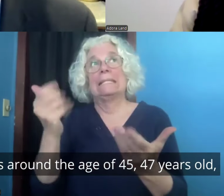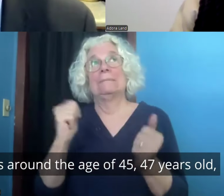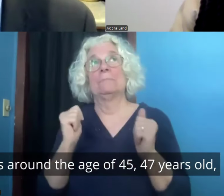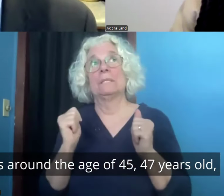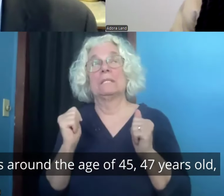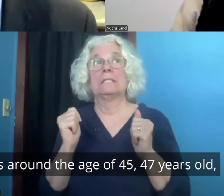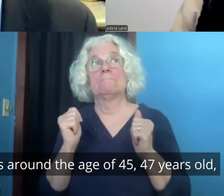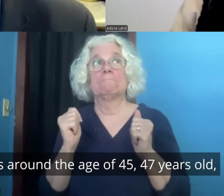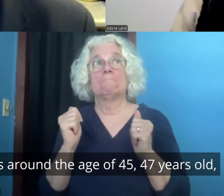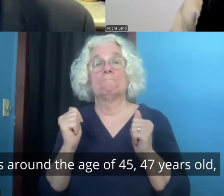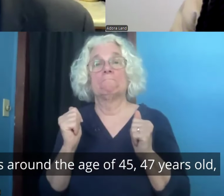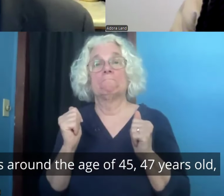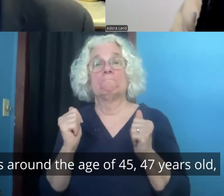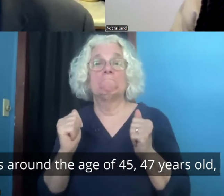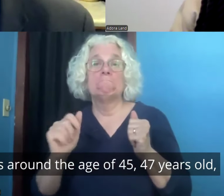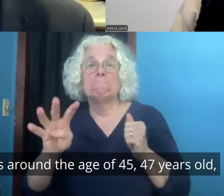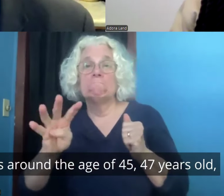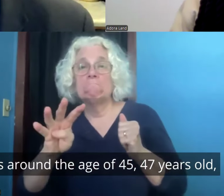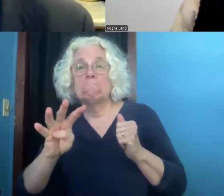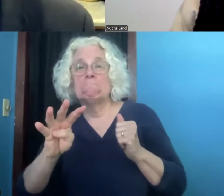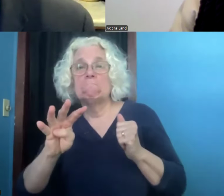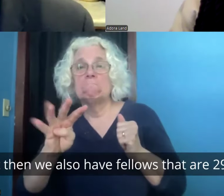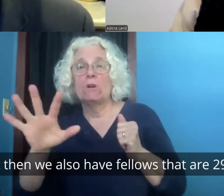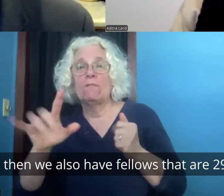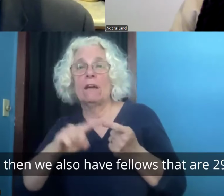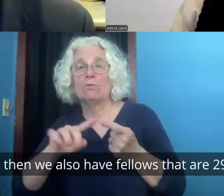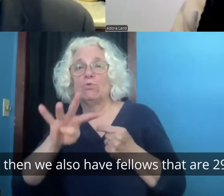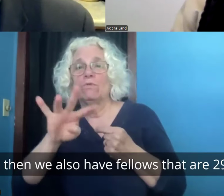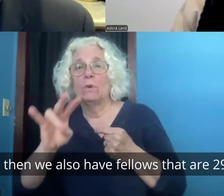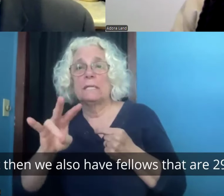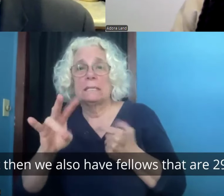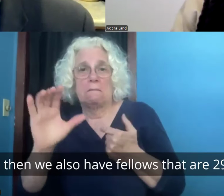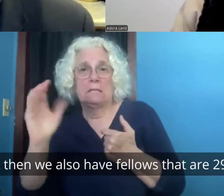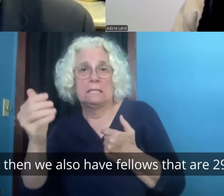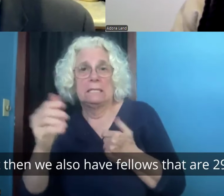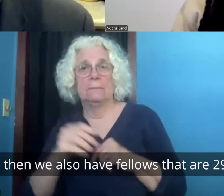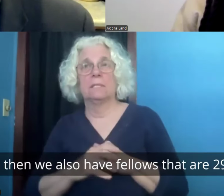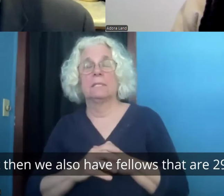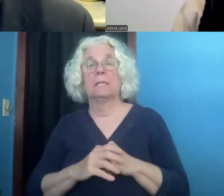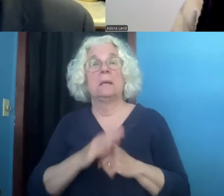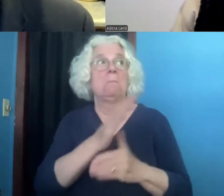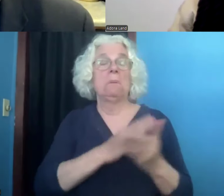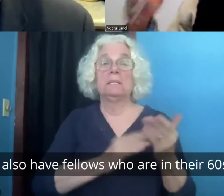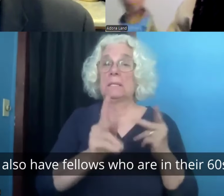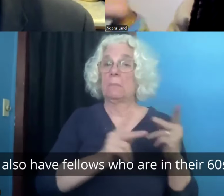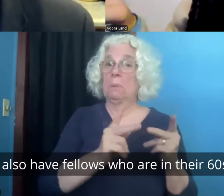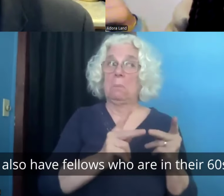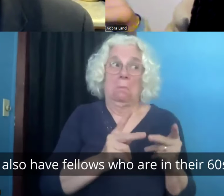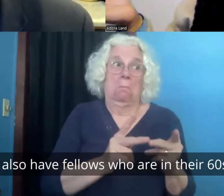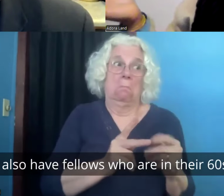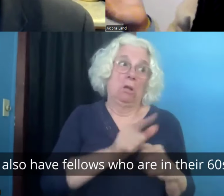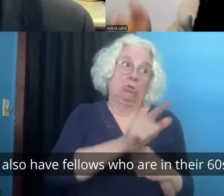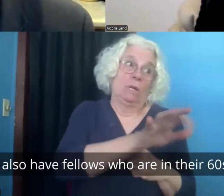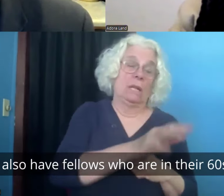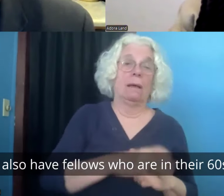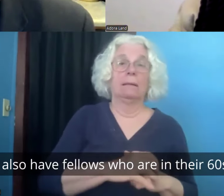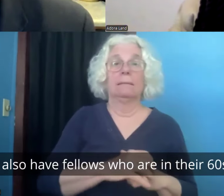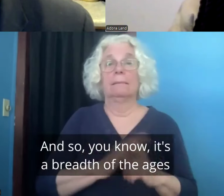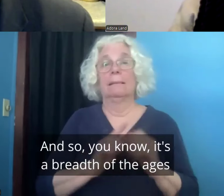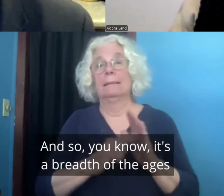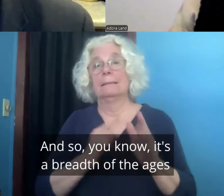age of 45, 47 years old. But then we also have fellows that are 29. We also have fellows who are in